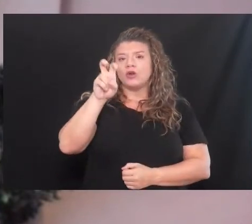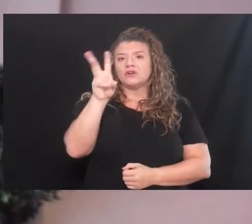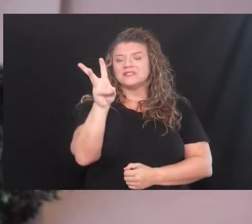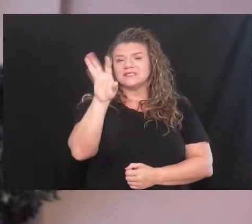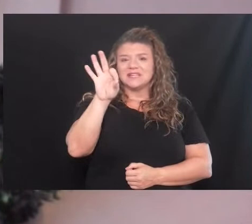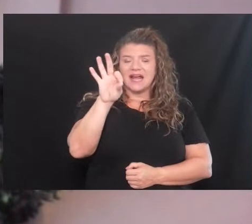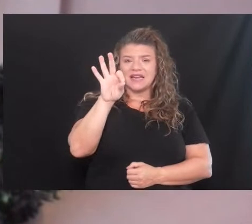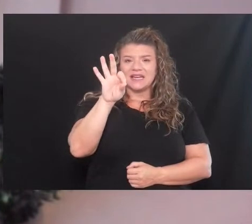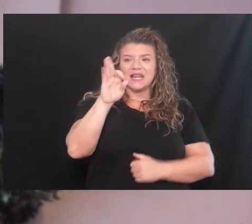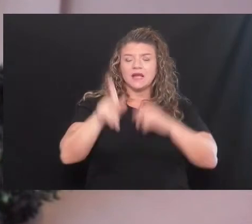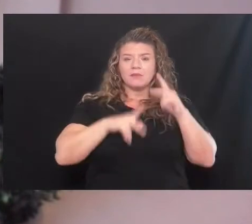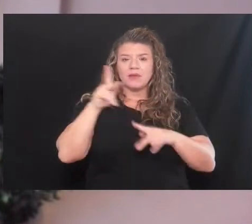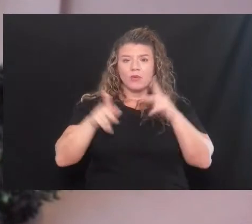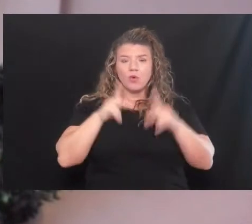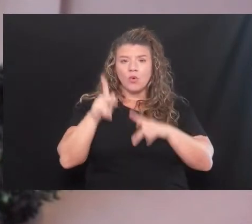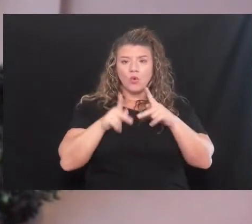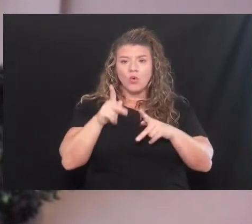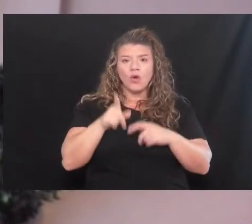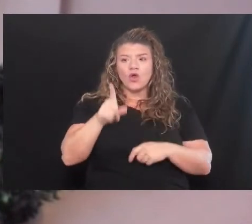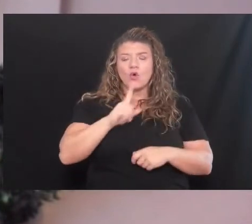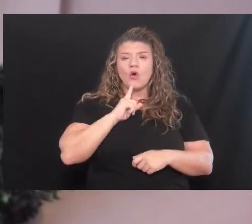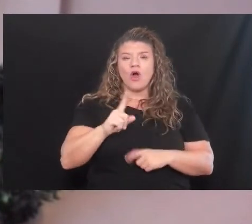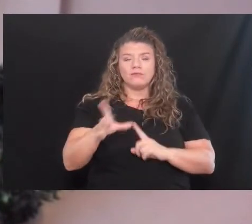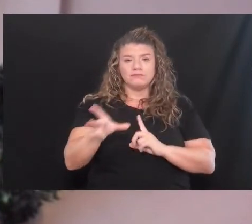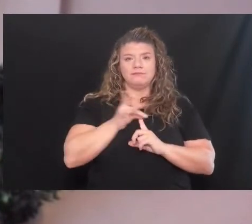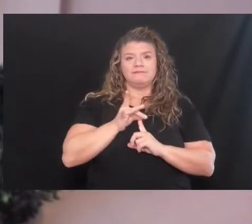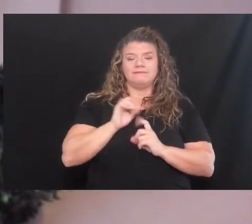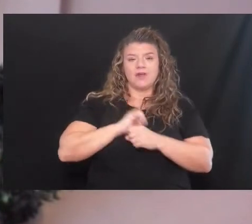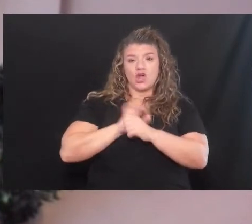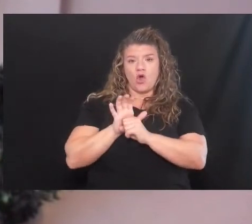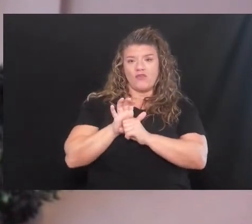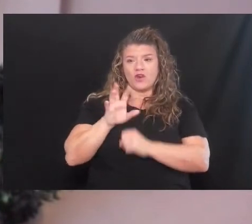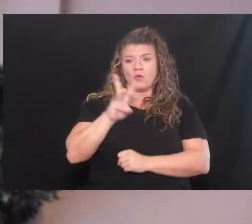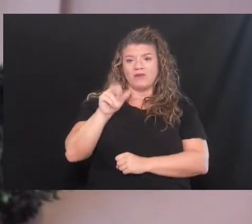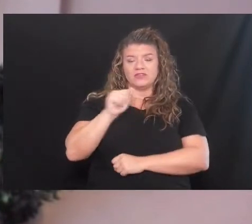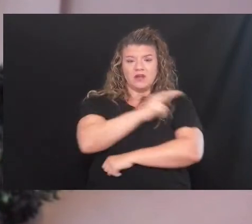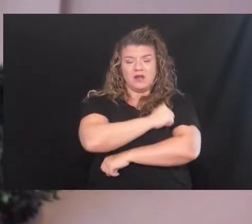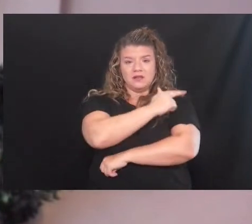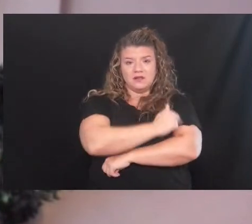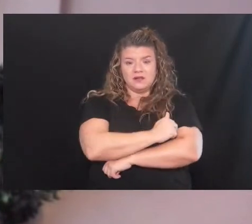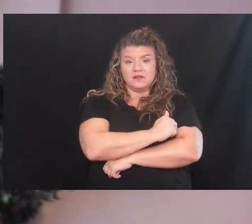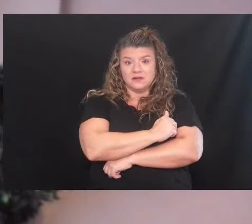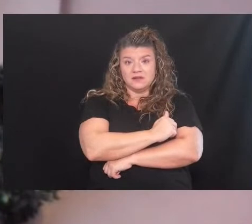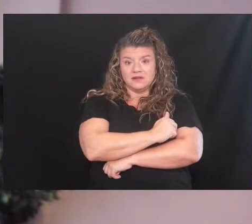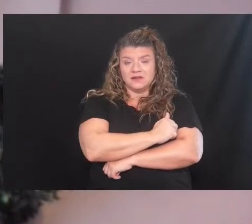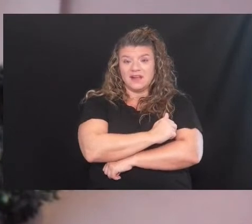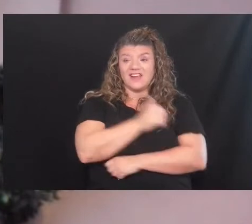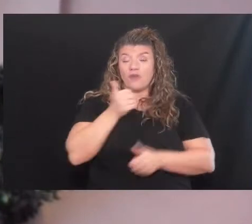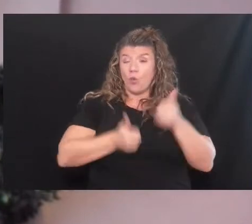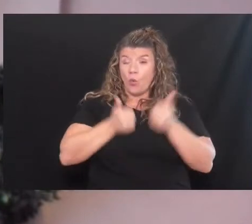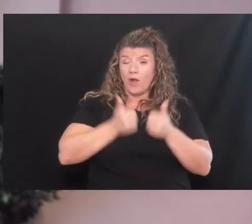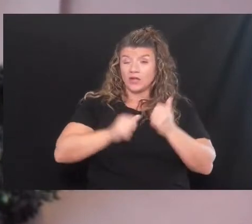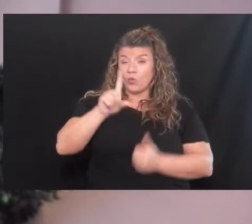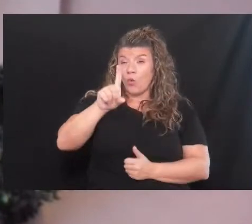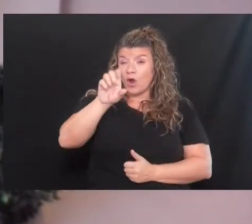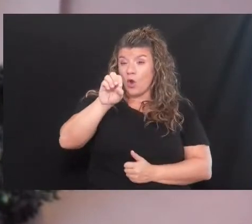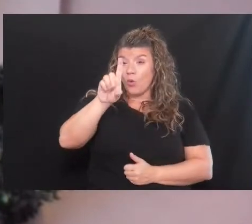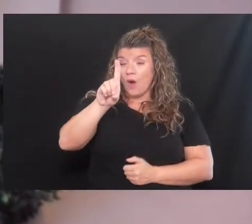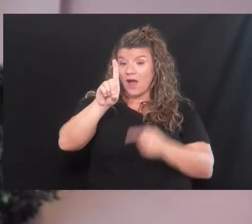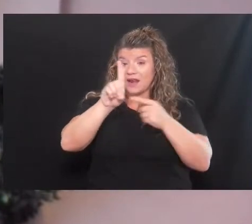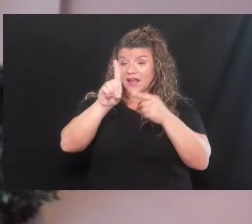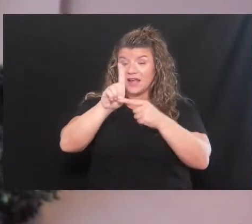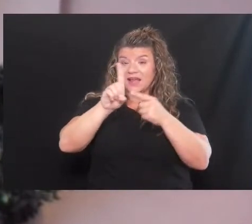269 people who are infected with COVID in West Virginia hospitals, of which 101 of those people